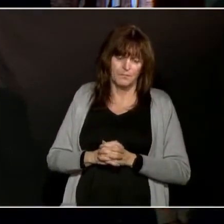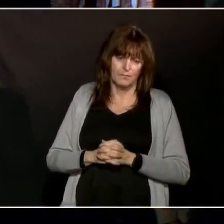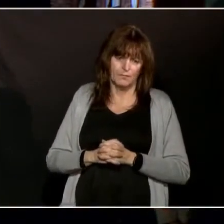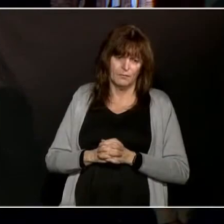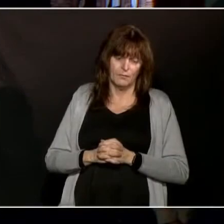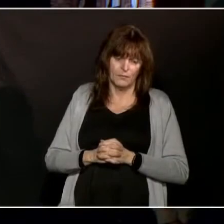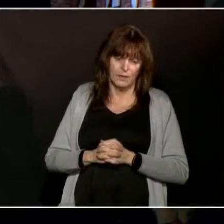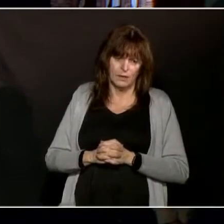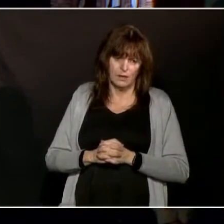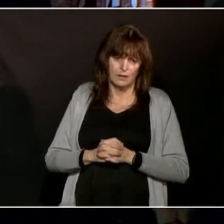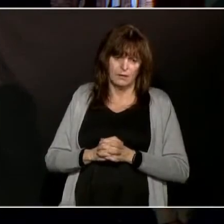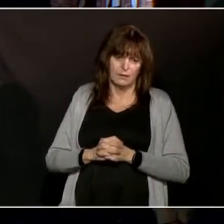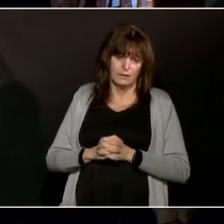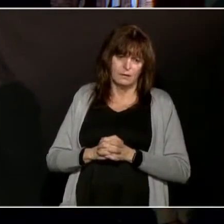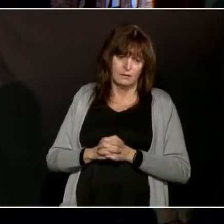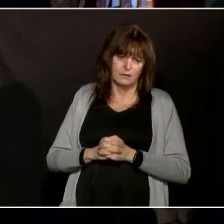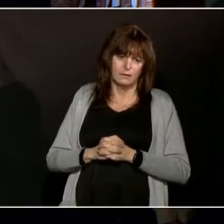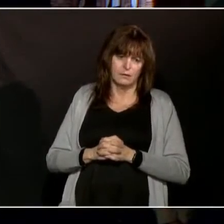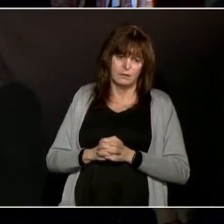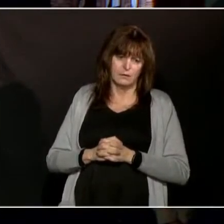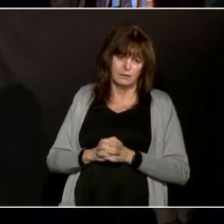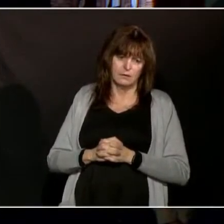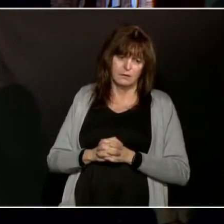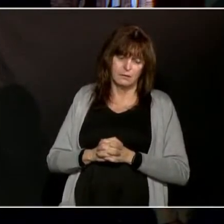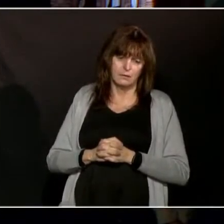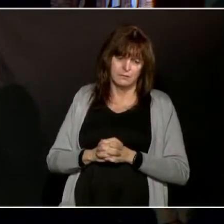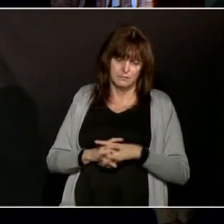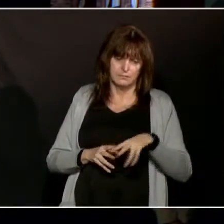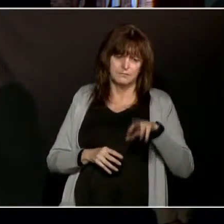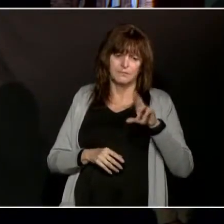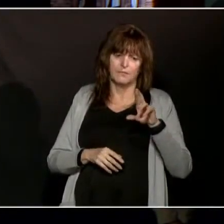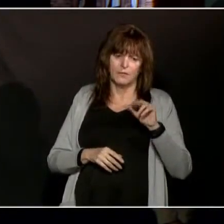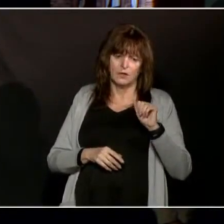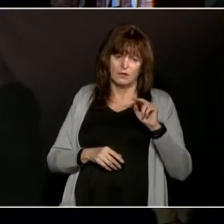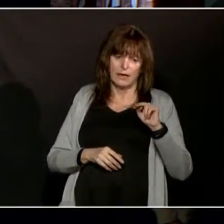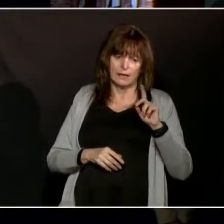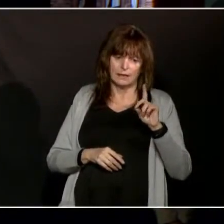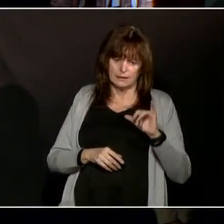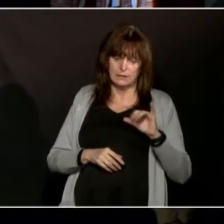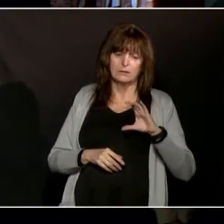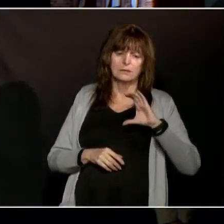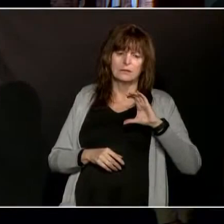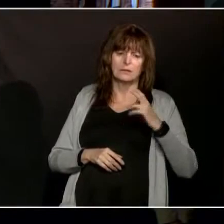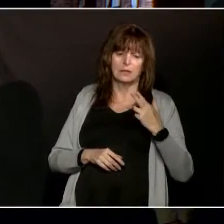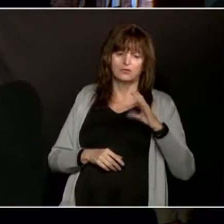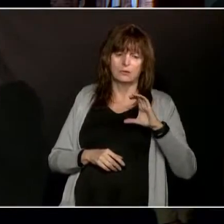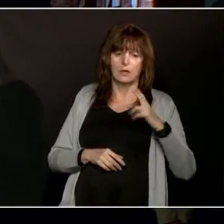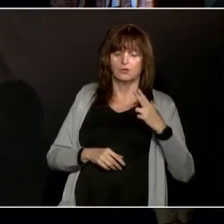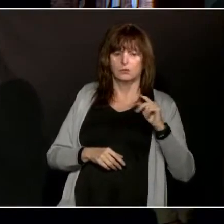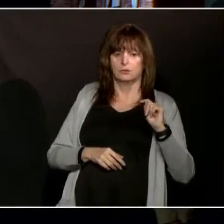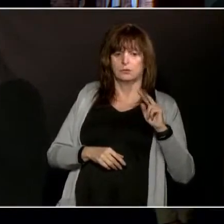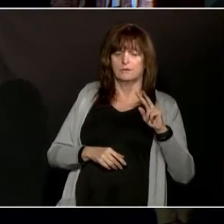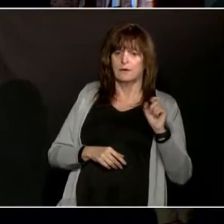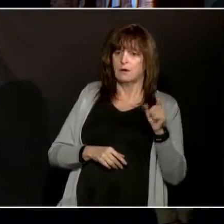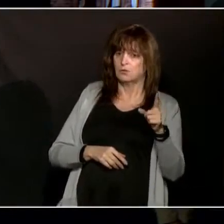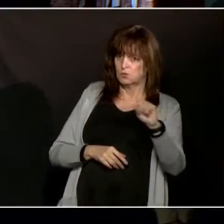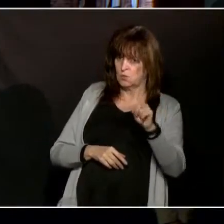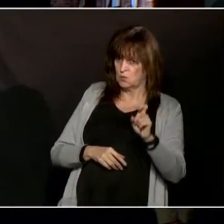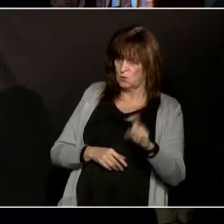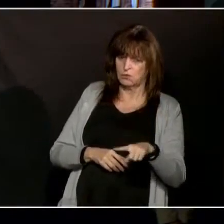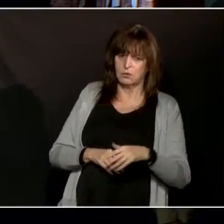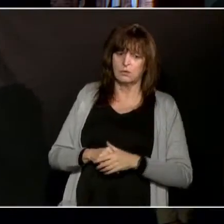Last question comes from Randy Rath from CHCH TV. Randy, please go ahead. Hi,